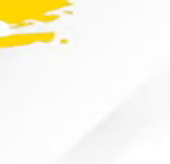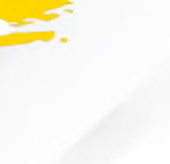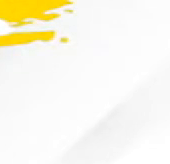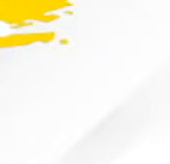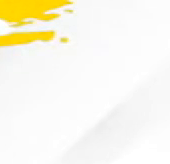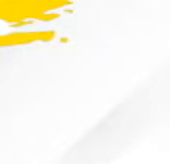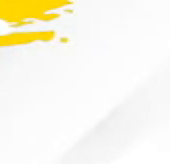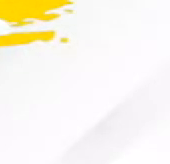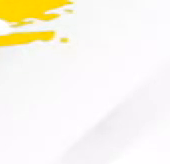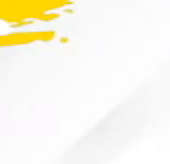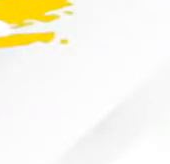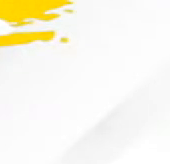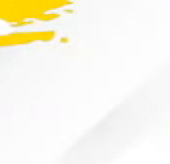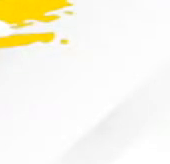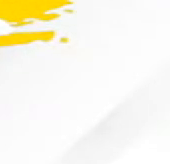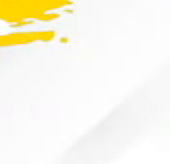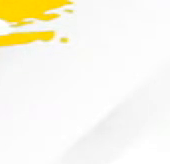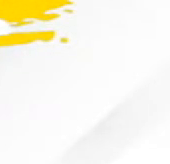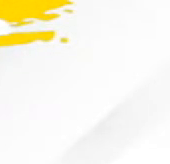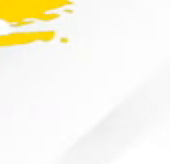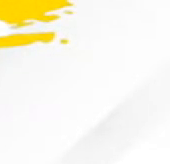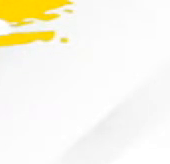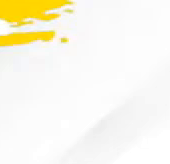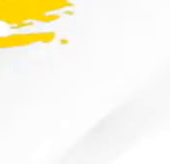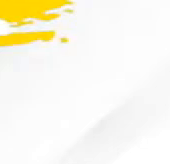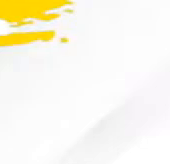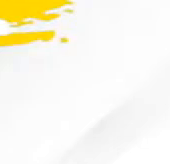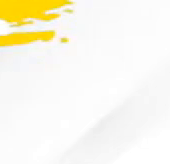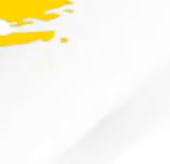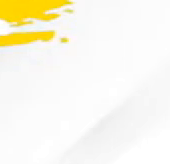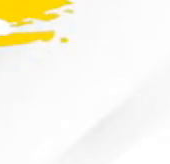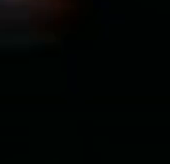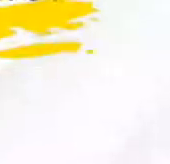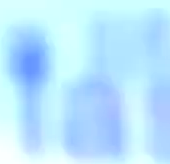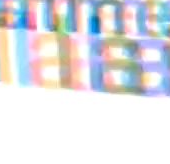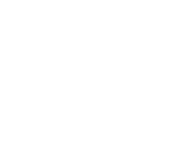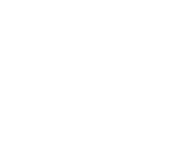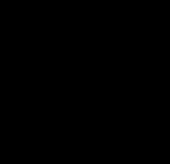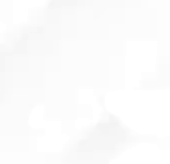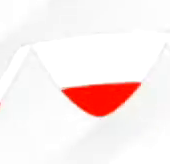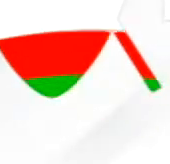feel the rhythm, and make memories that will last a lifetime.